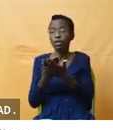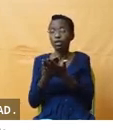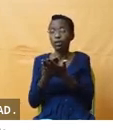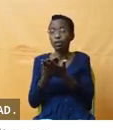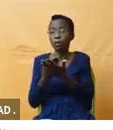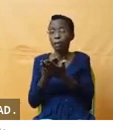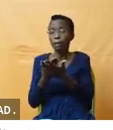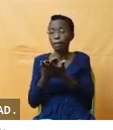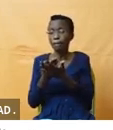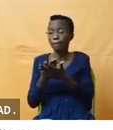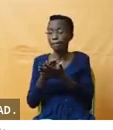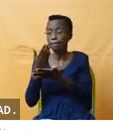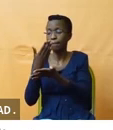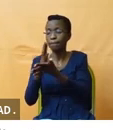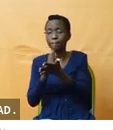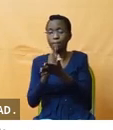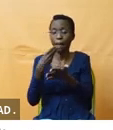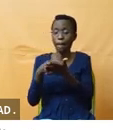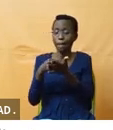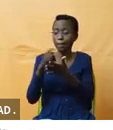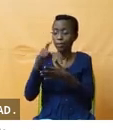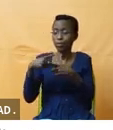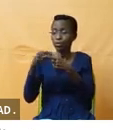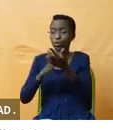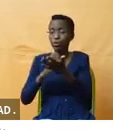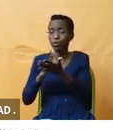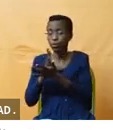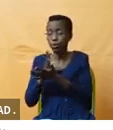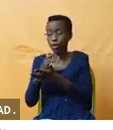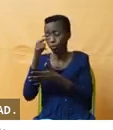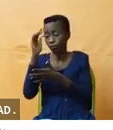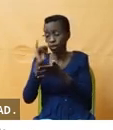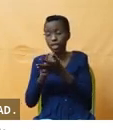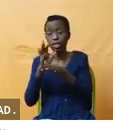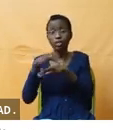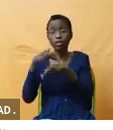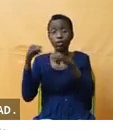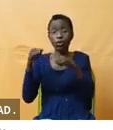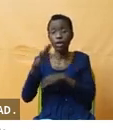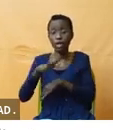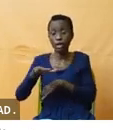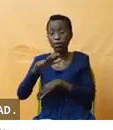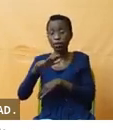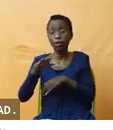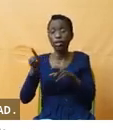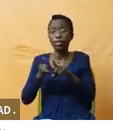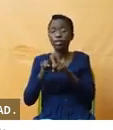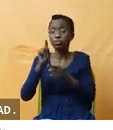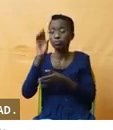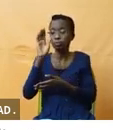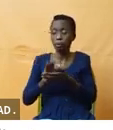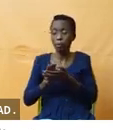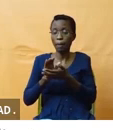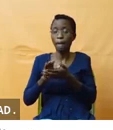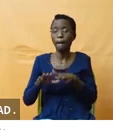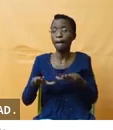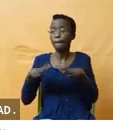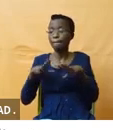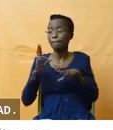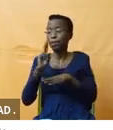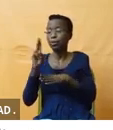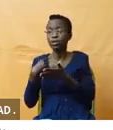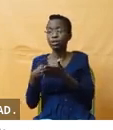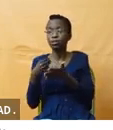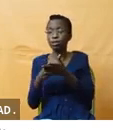money should go through. And the fact that it's a digital platform, then it reduces the human contact and thereby